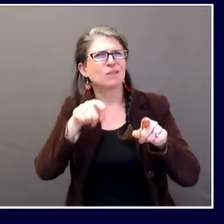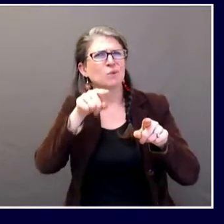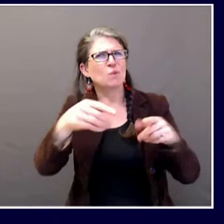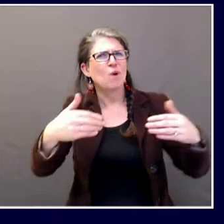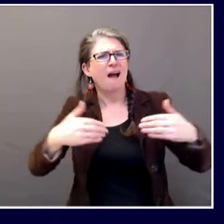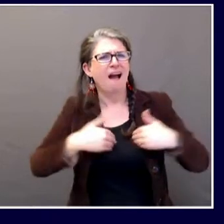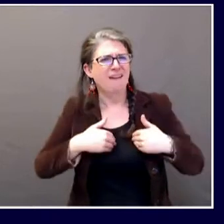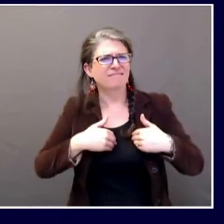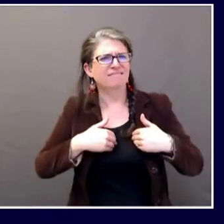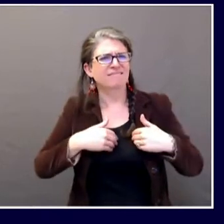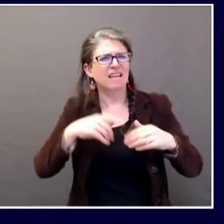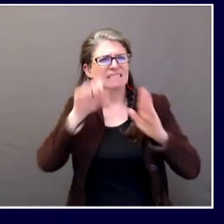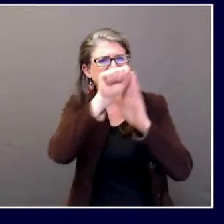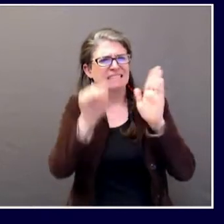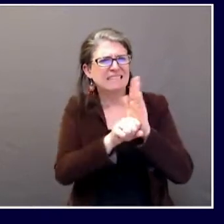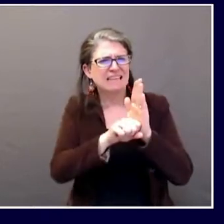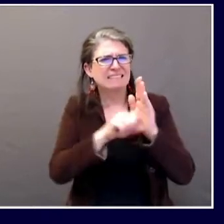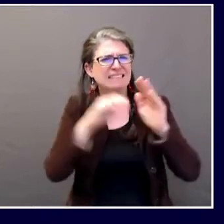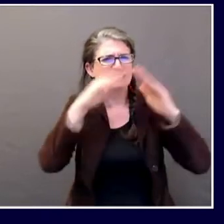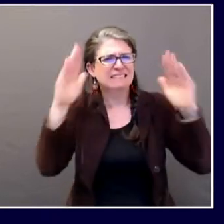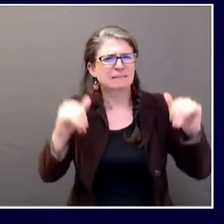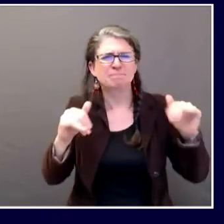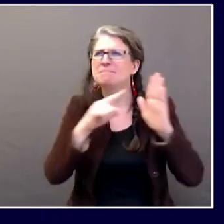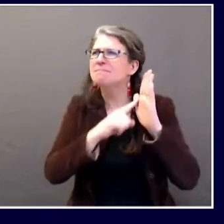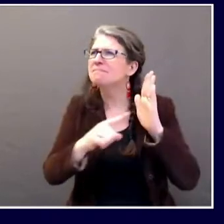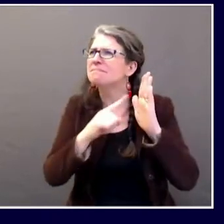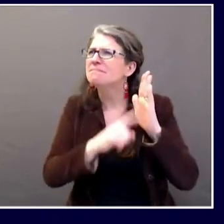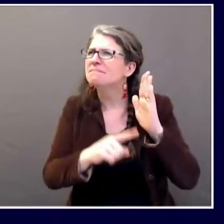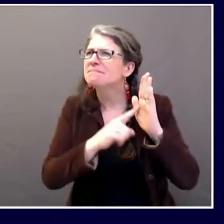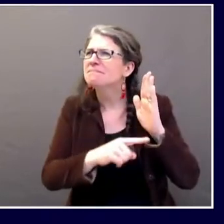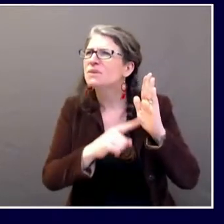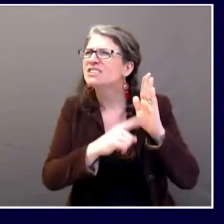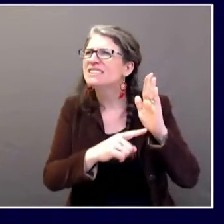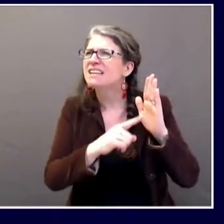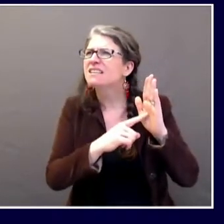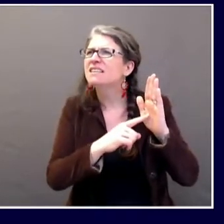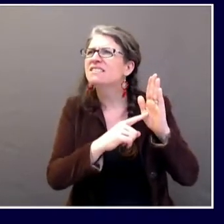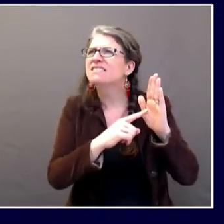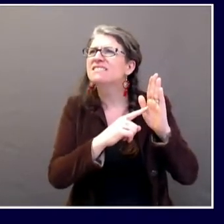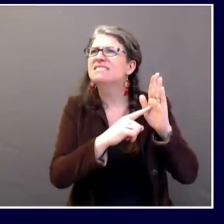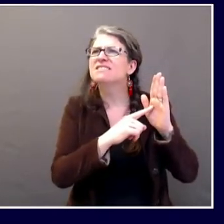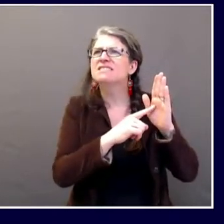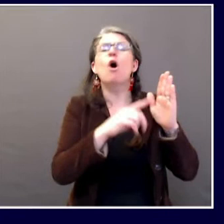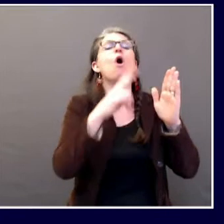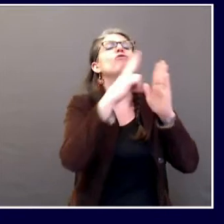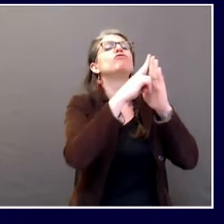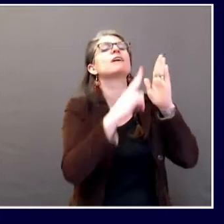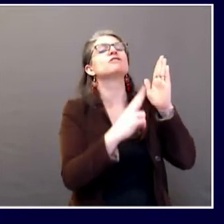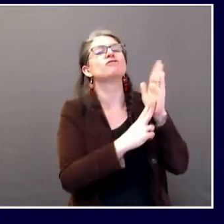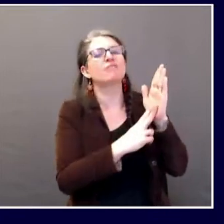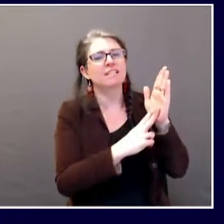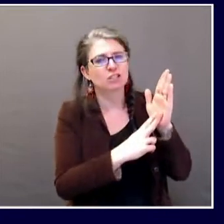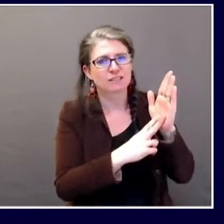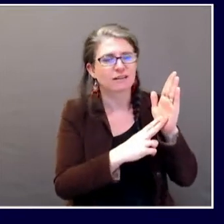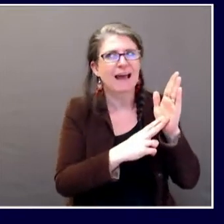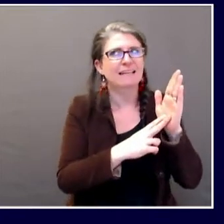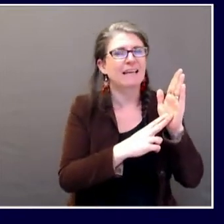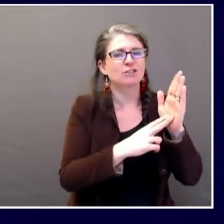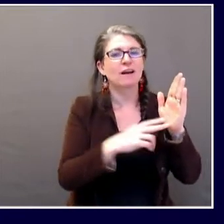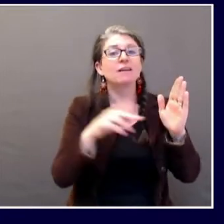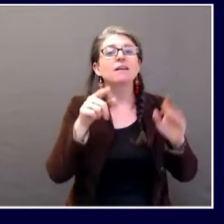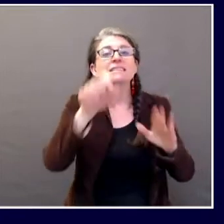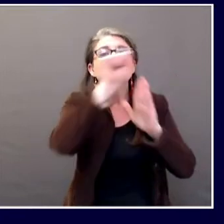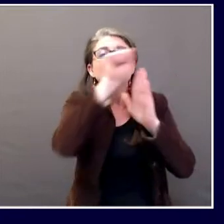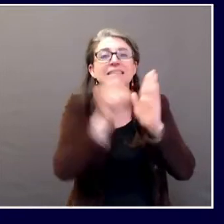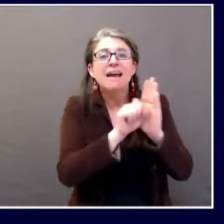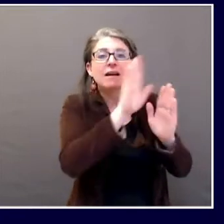Sure. As to the former question, what's noted is correct. We were all hoping there would